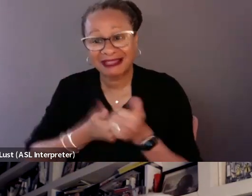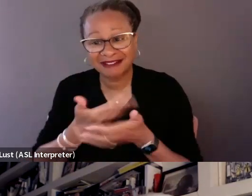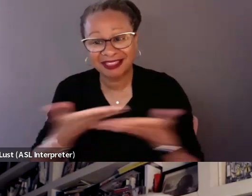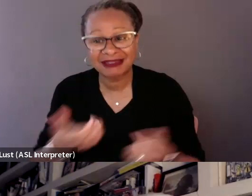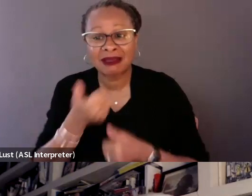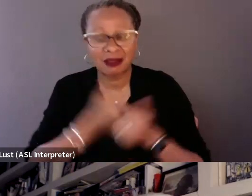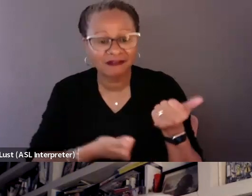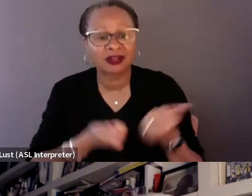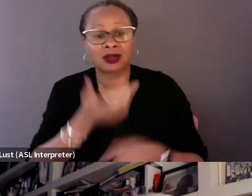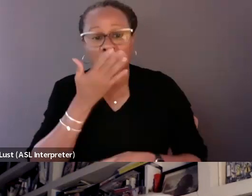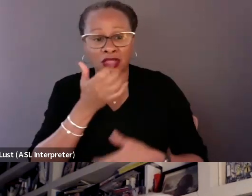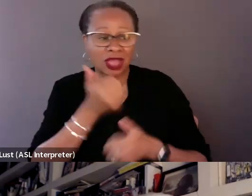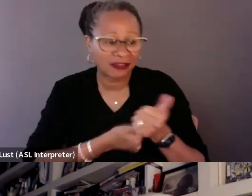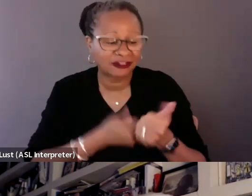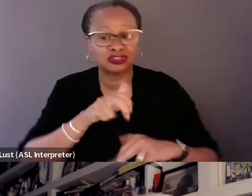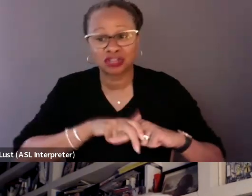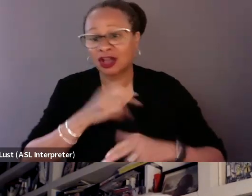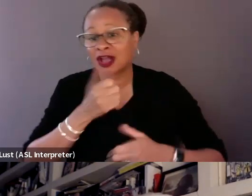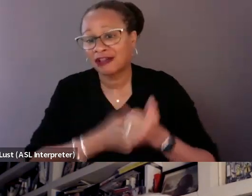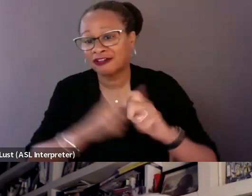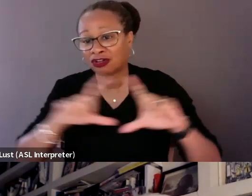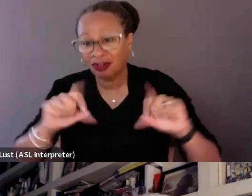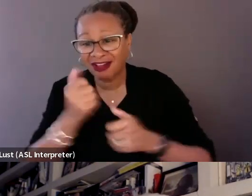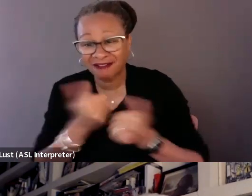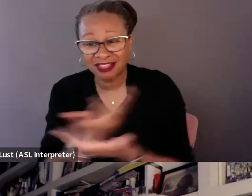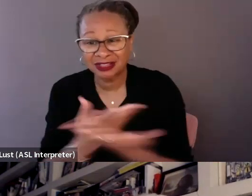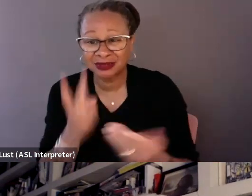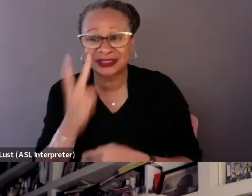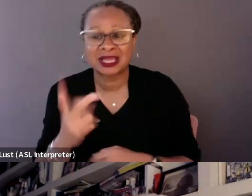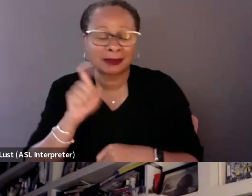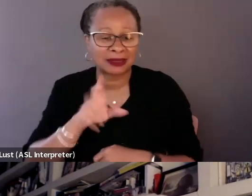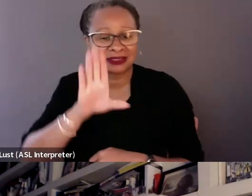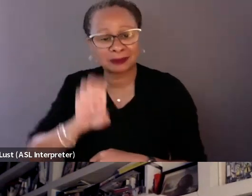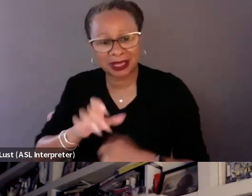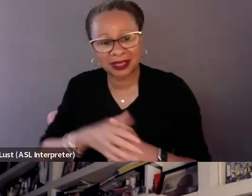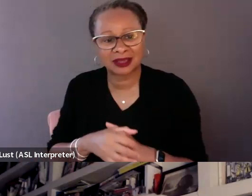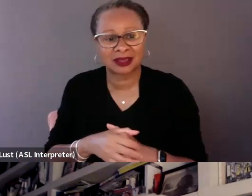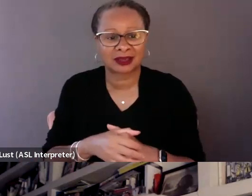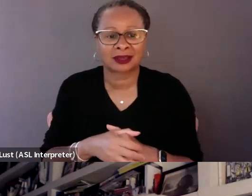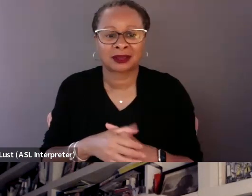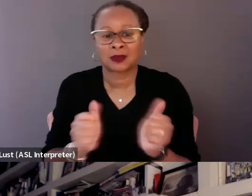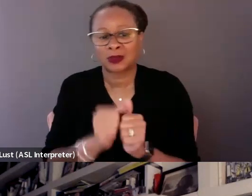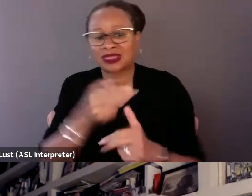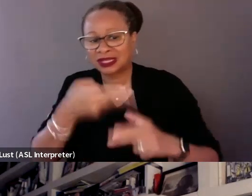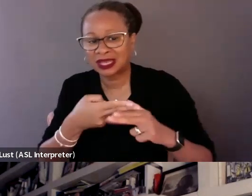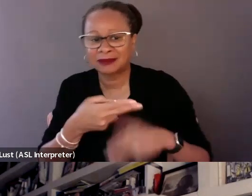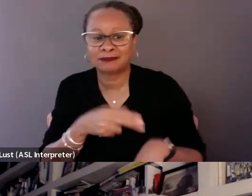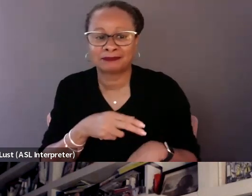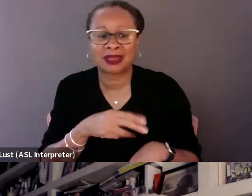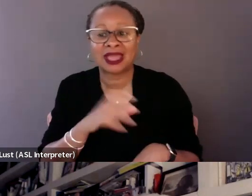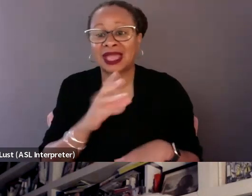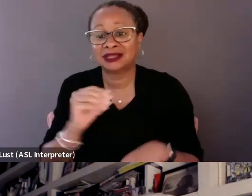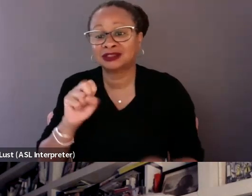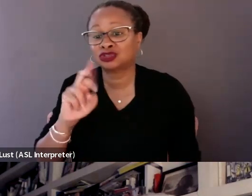car, every church, everything must to be with a name, a surname.